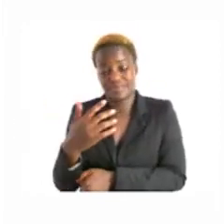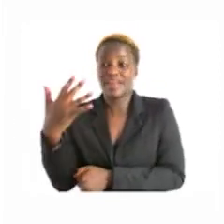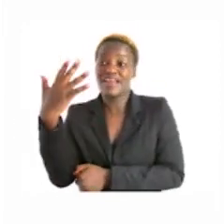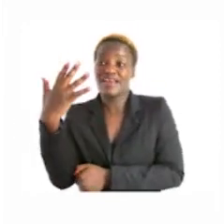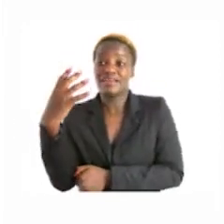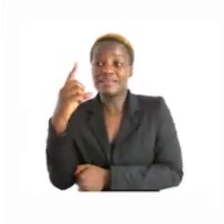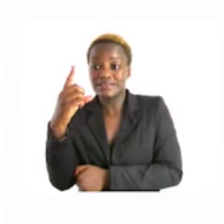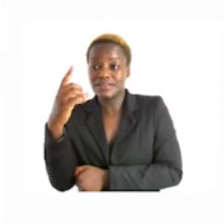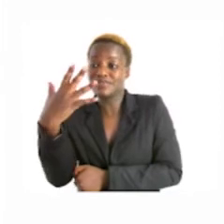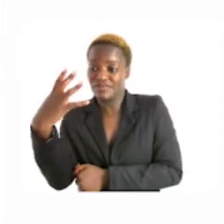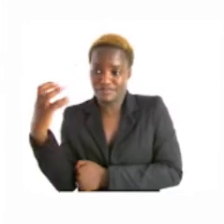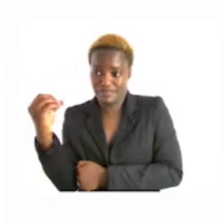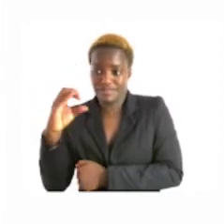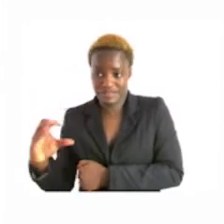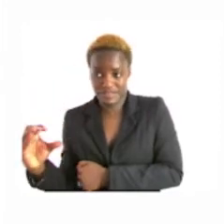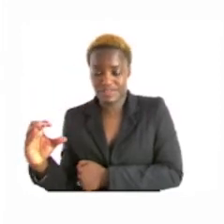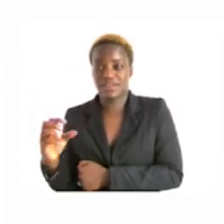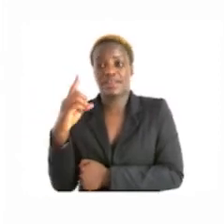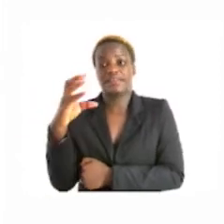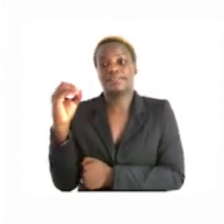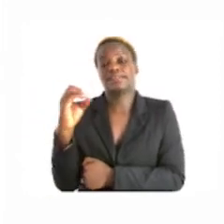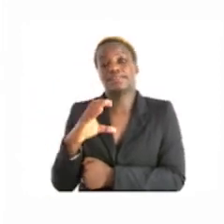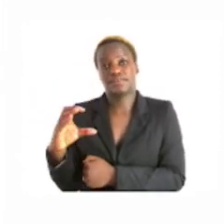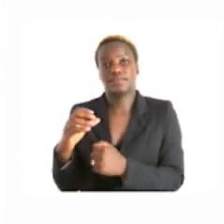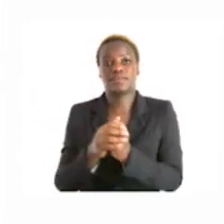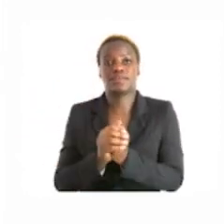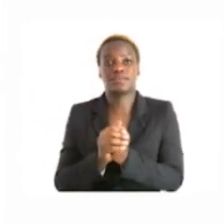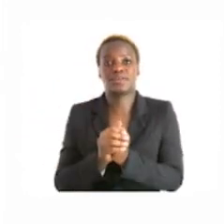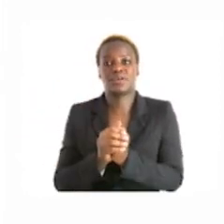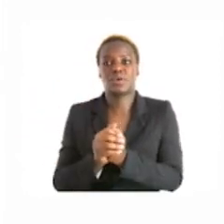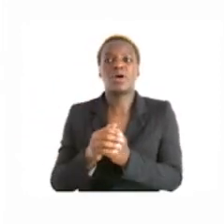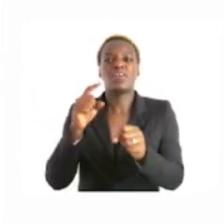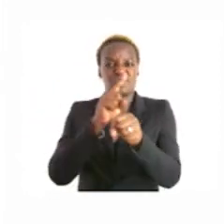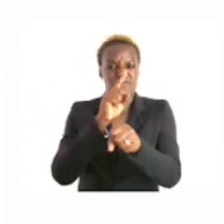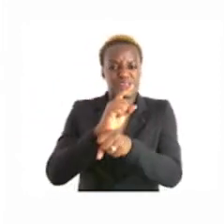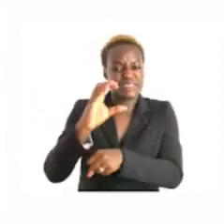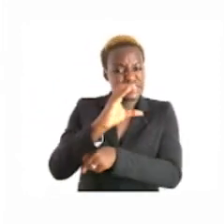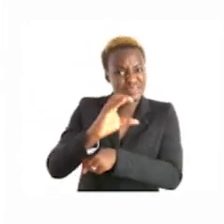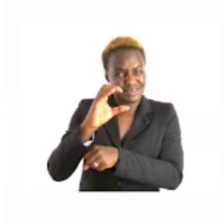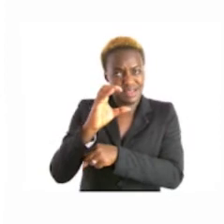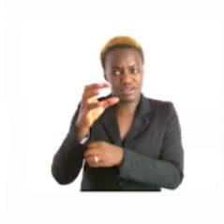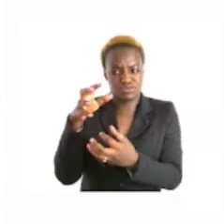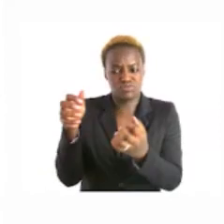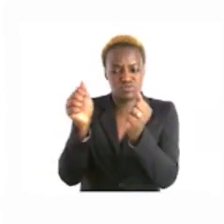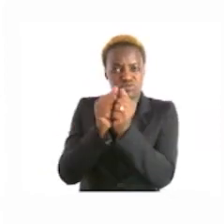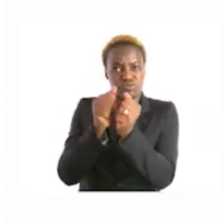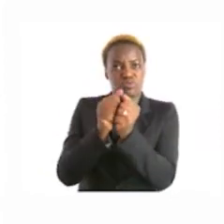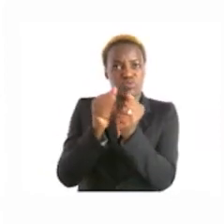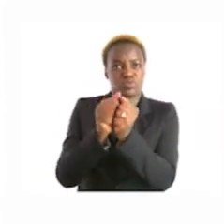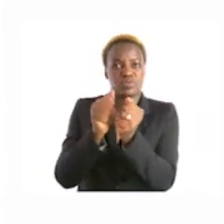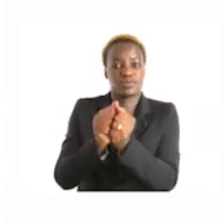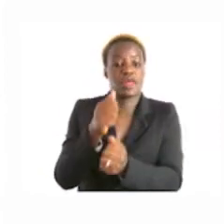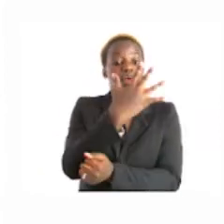10 cent. What you need to do first is to put all the cents together. So if you're having a 50 and